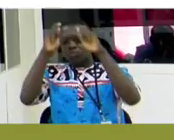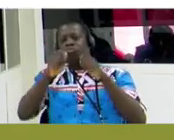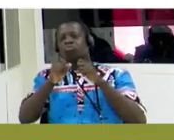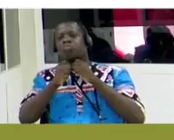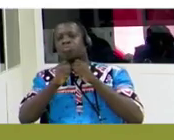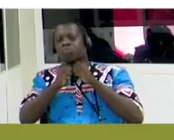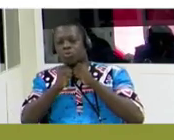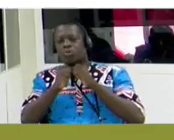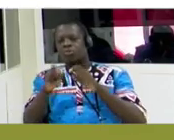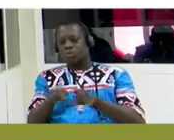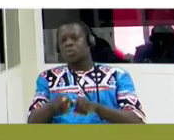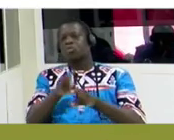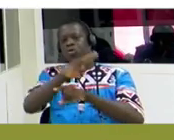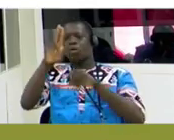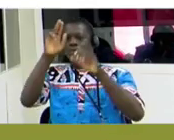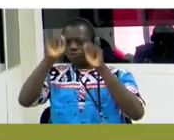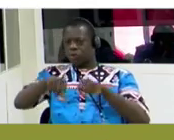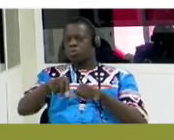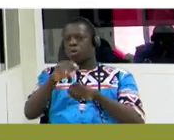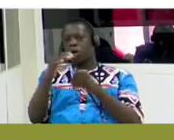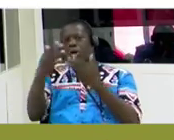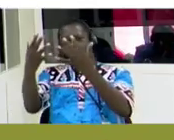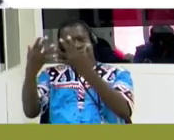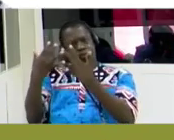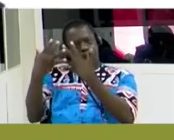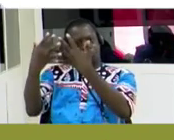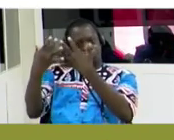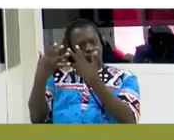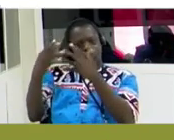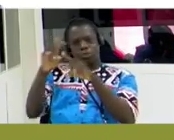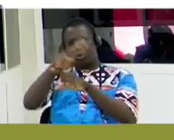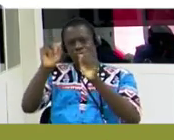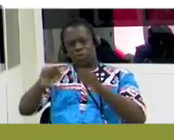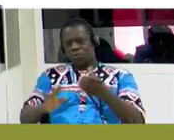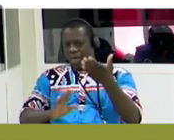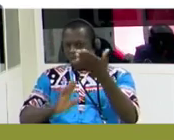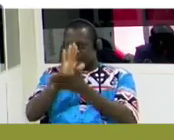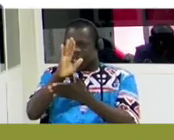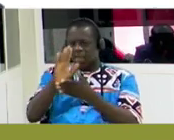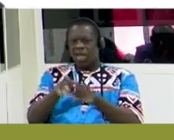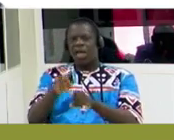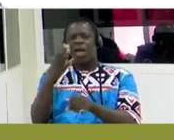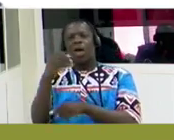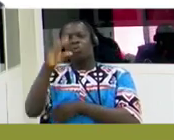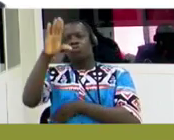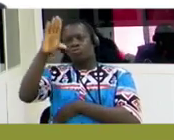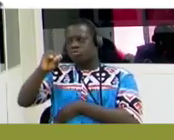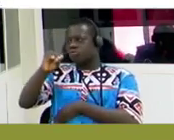it. So, and you hold it how? You just clip it like this.